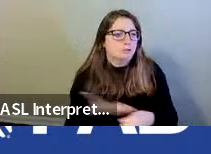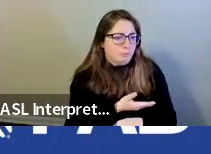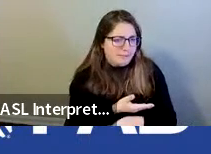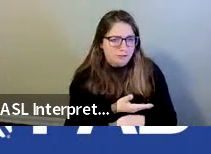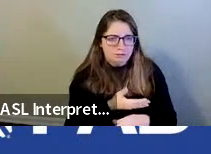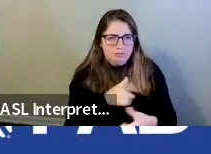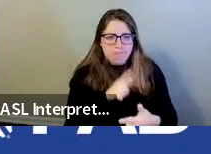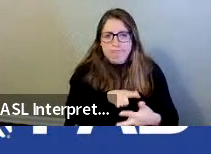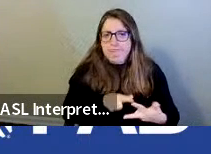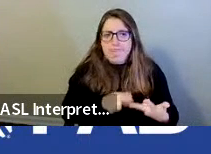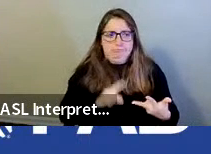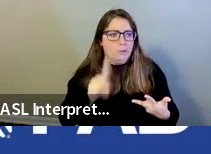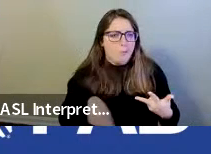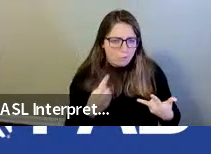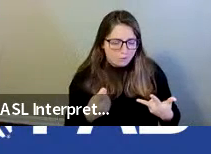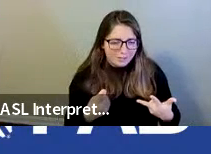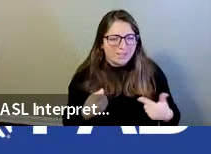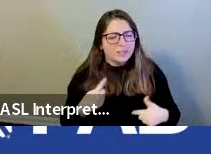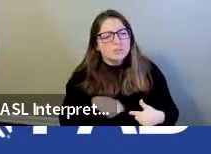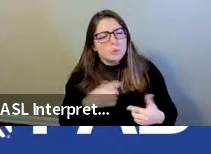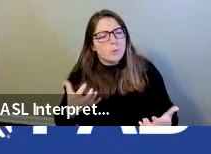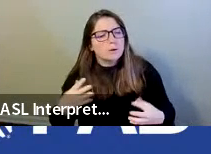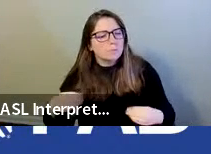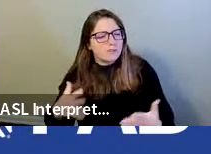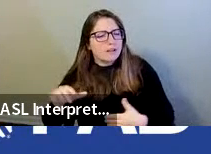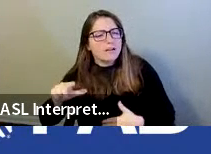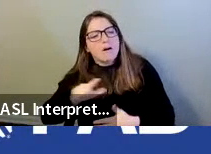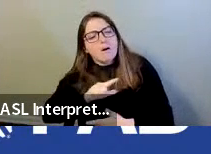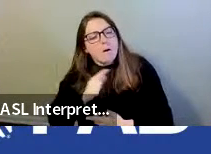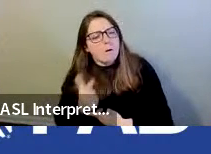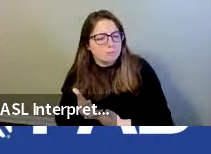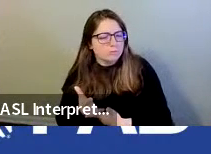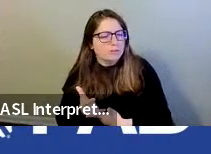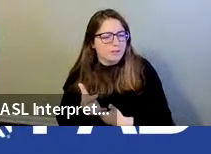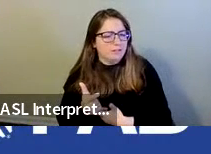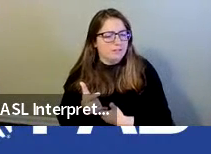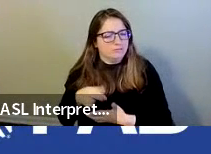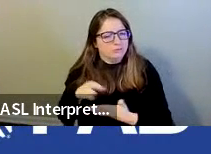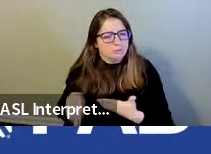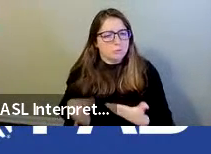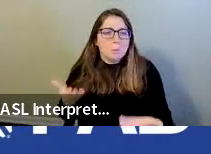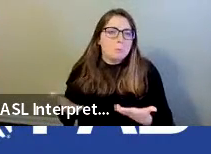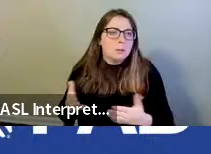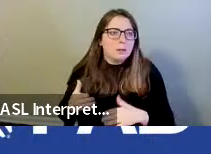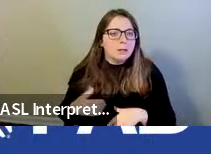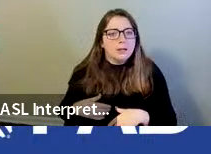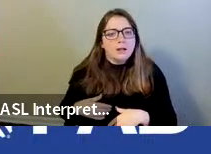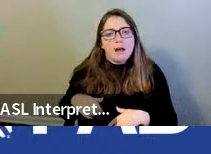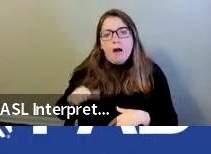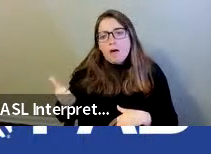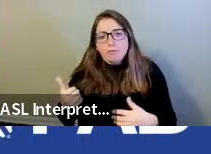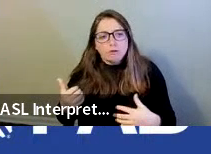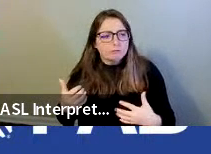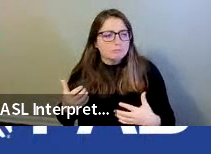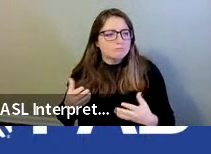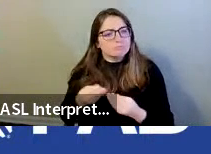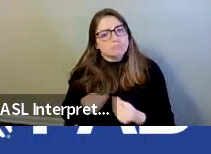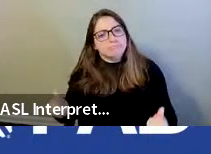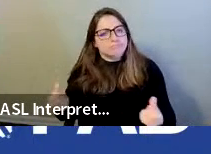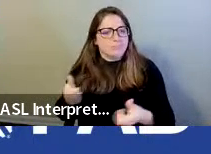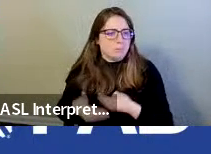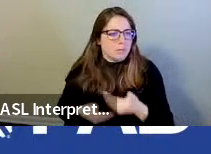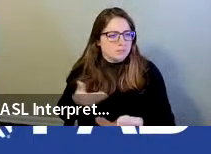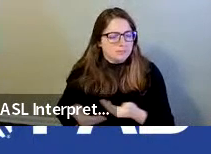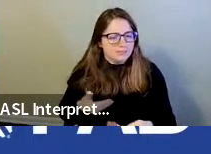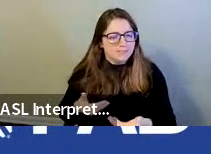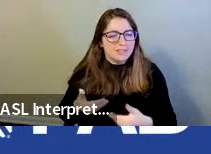We provide some alternate outcomes and a potential optional restorative process. And the reason for doing so is we